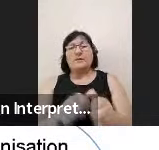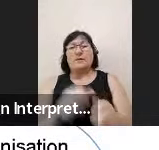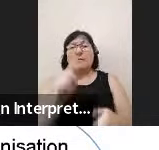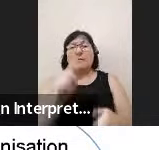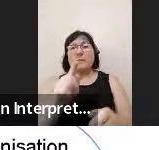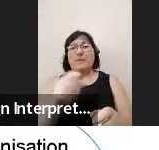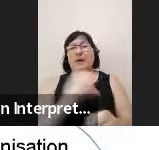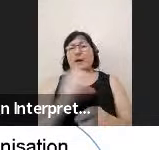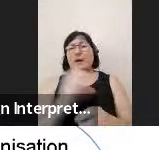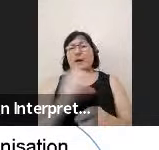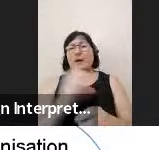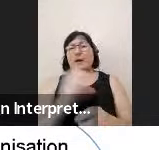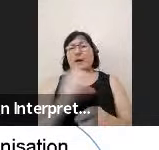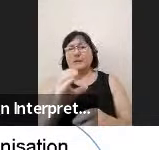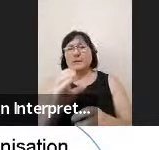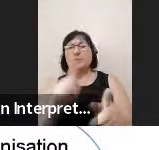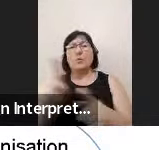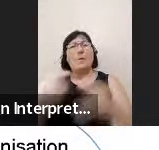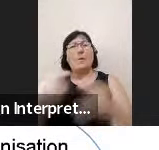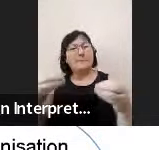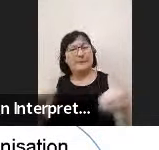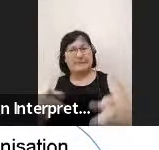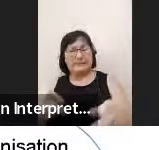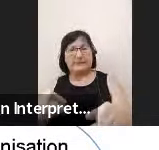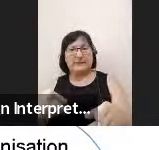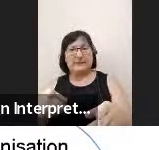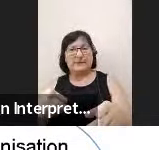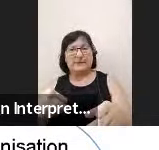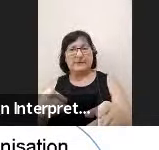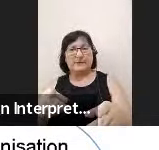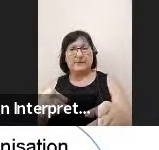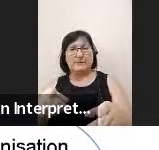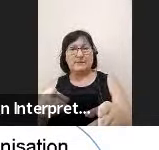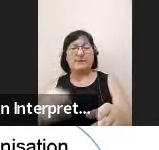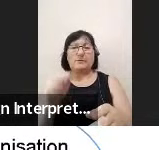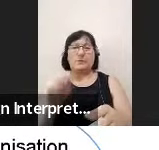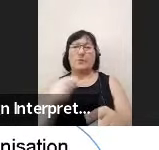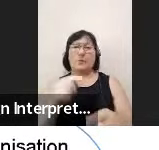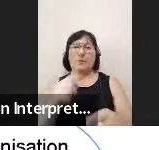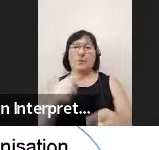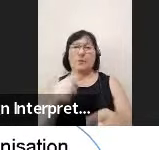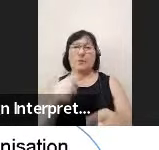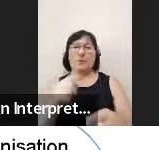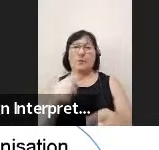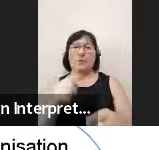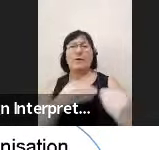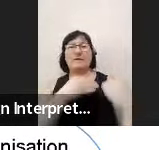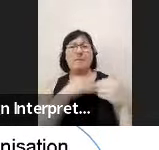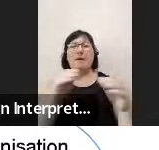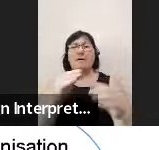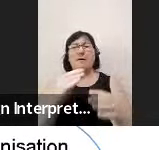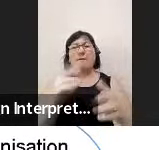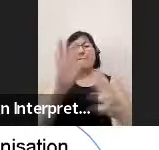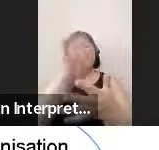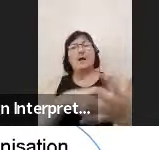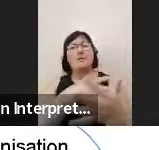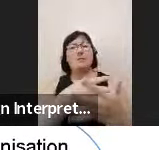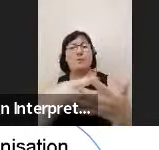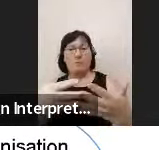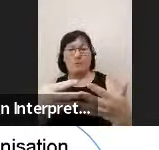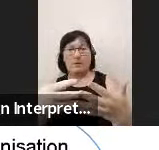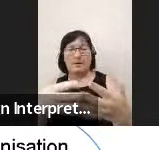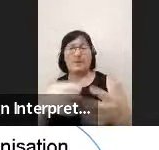pillars of the safe framework of the WCO. So this program is specifically stemming from